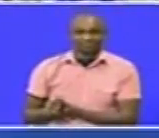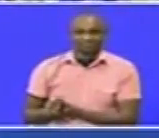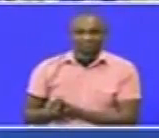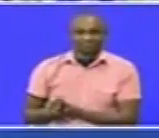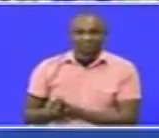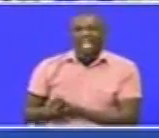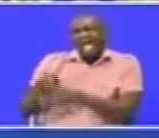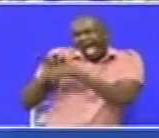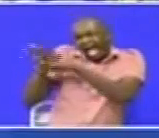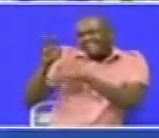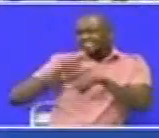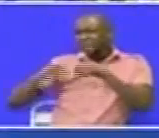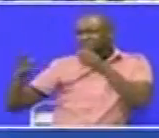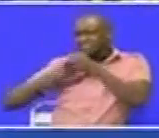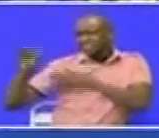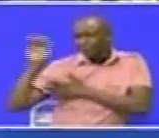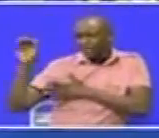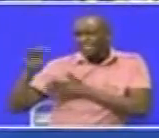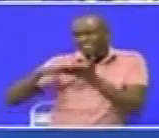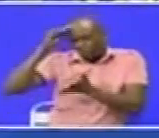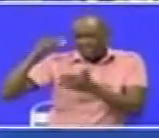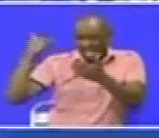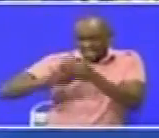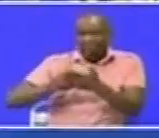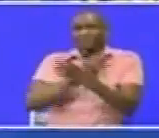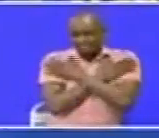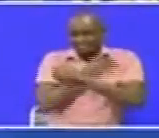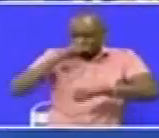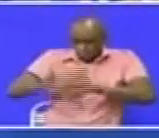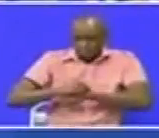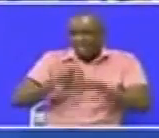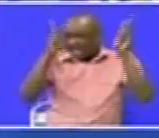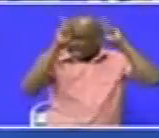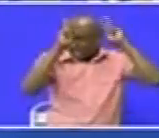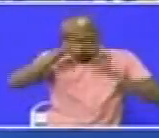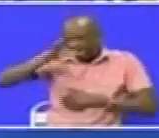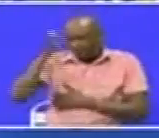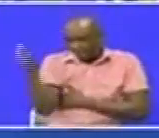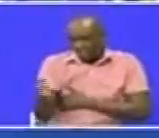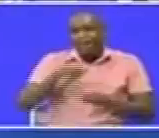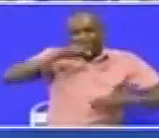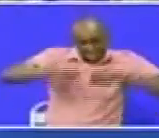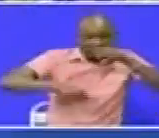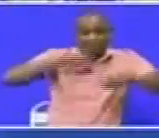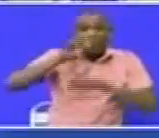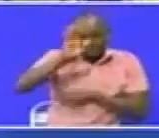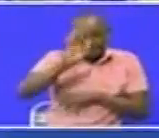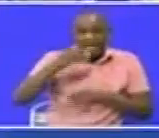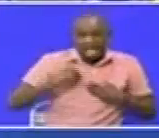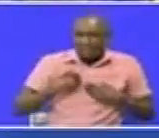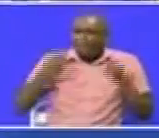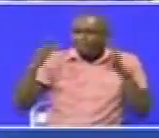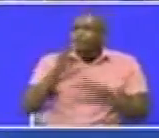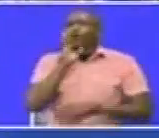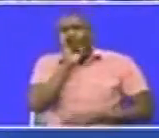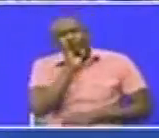As early as 6 a.m., students arrive at the Friends School Mahanga in Kakamega County on bicycles that have now become the talk of the